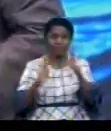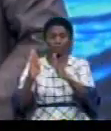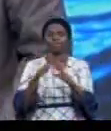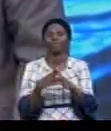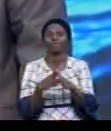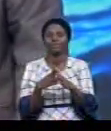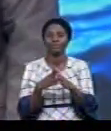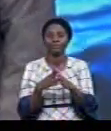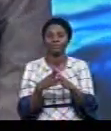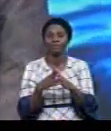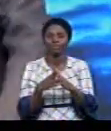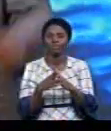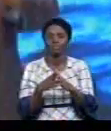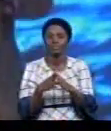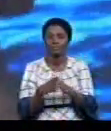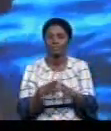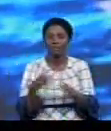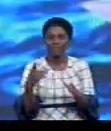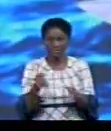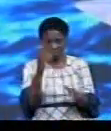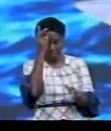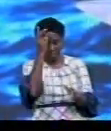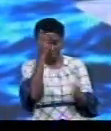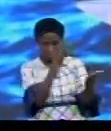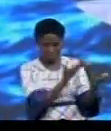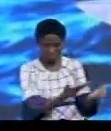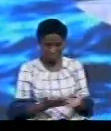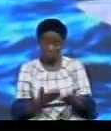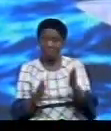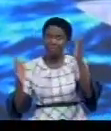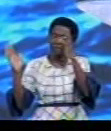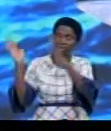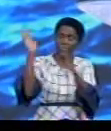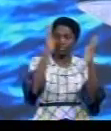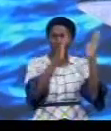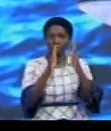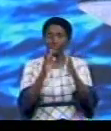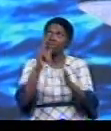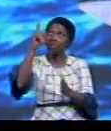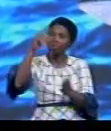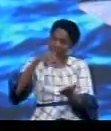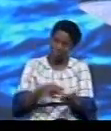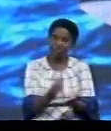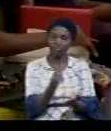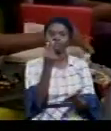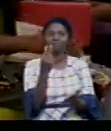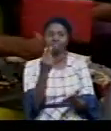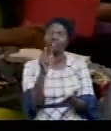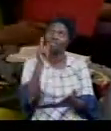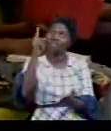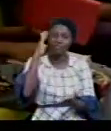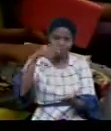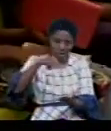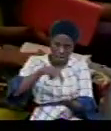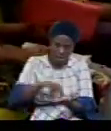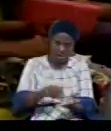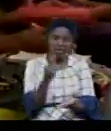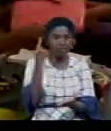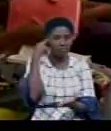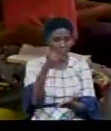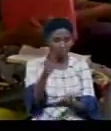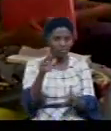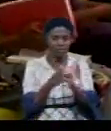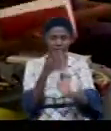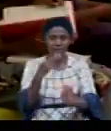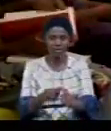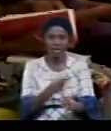Satan, you bring a storm, and he arose. He will arise for you. And rebuked